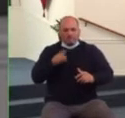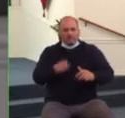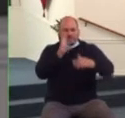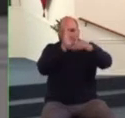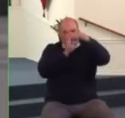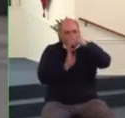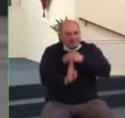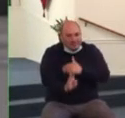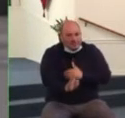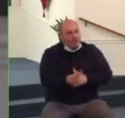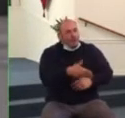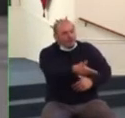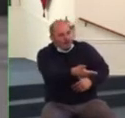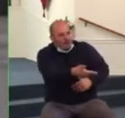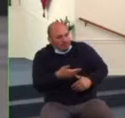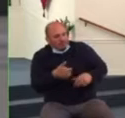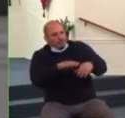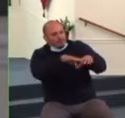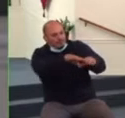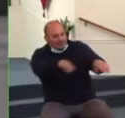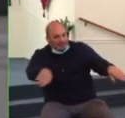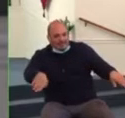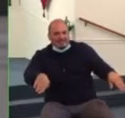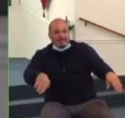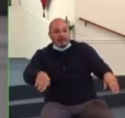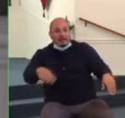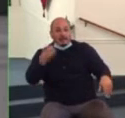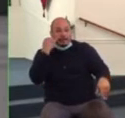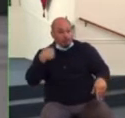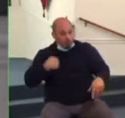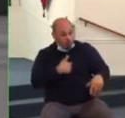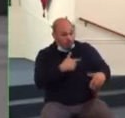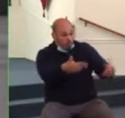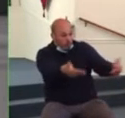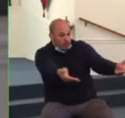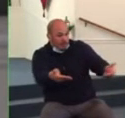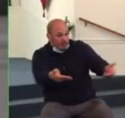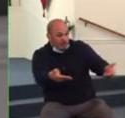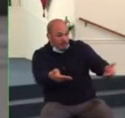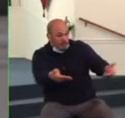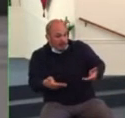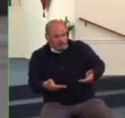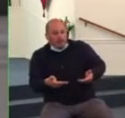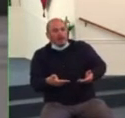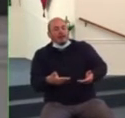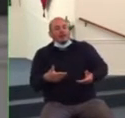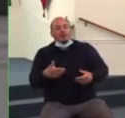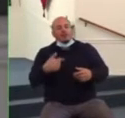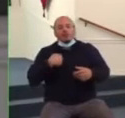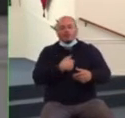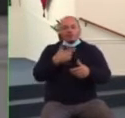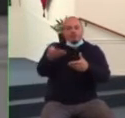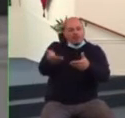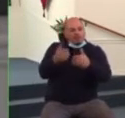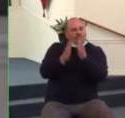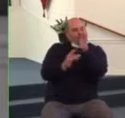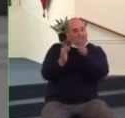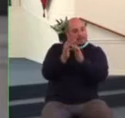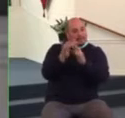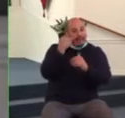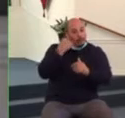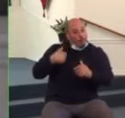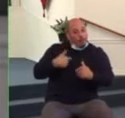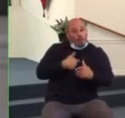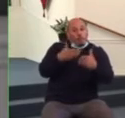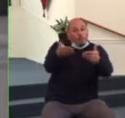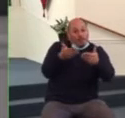Jesus, you welcome God. When you set yourself aside, set aside all your pride, all your aspirations for